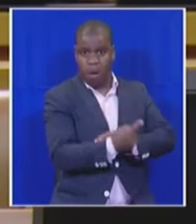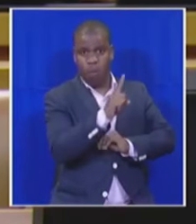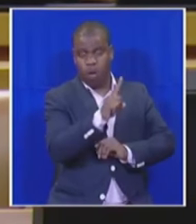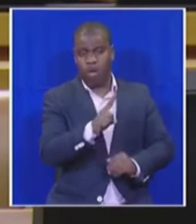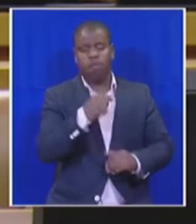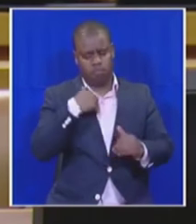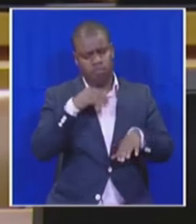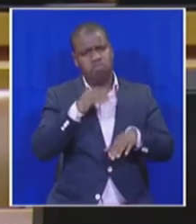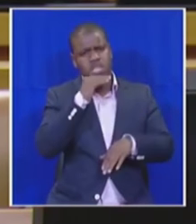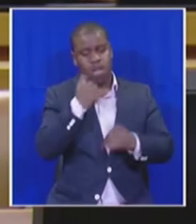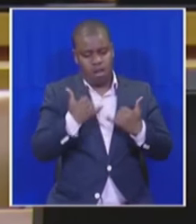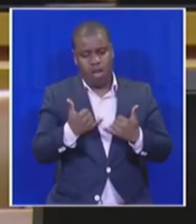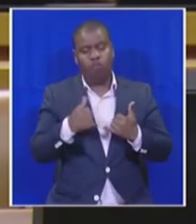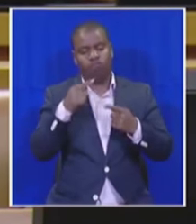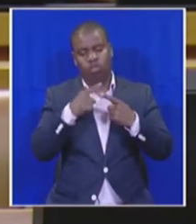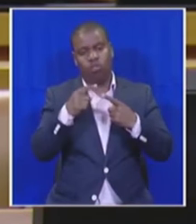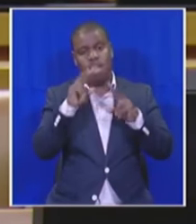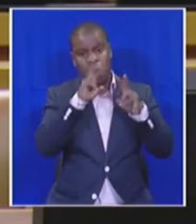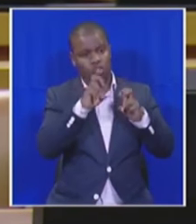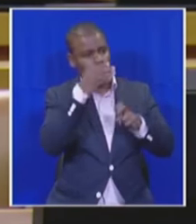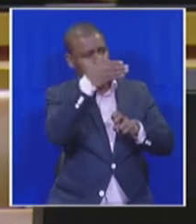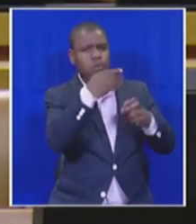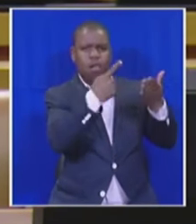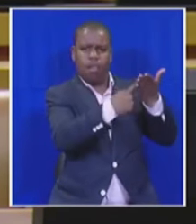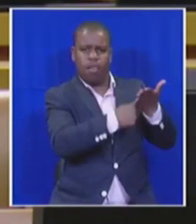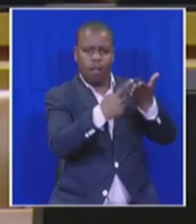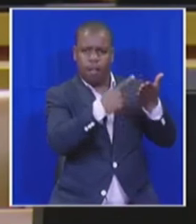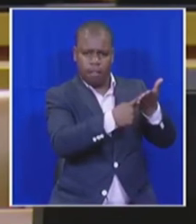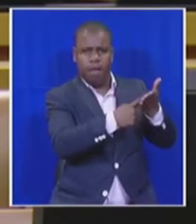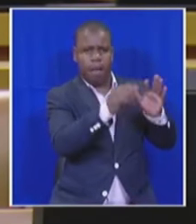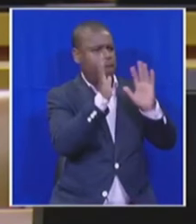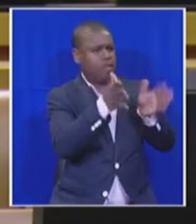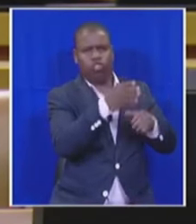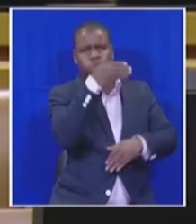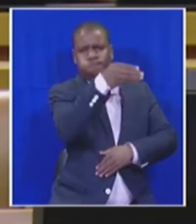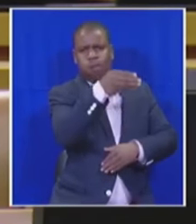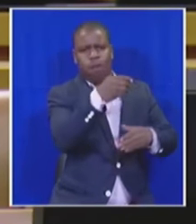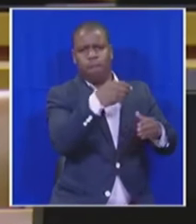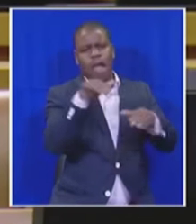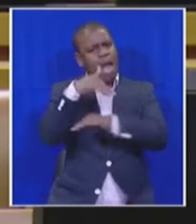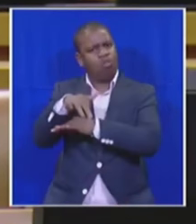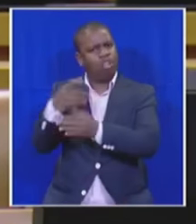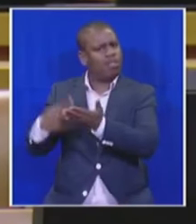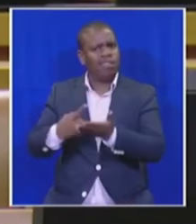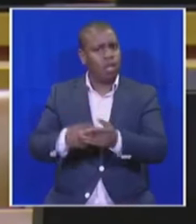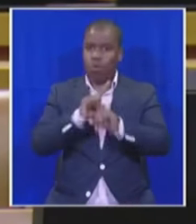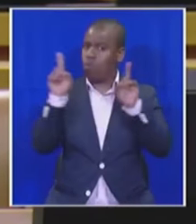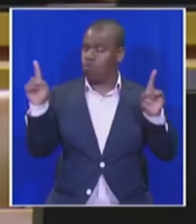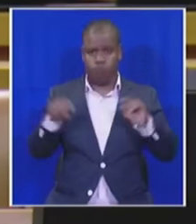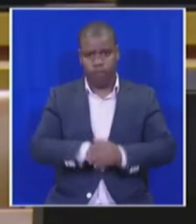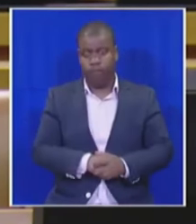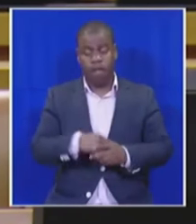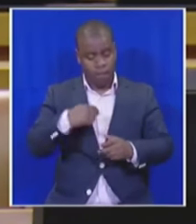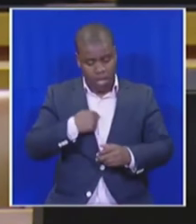To this extent, matters discussed within the cabinet remain there. As I stated during